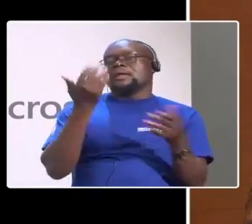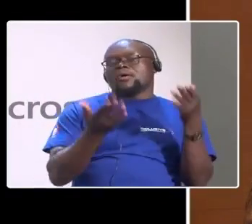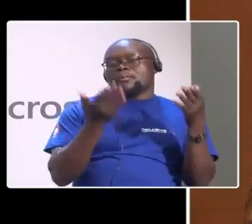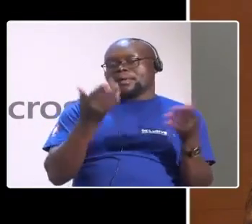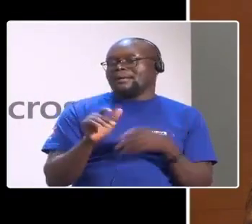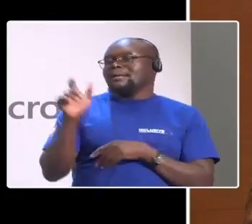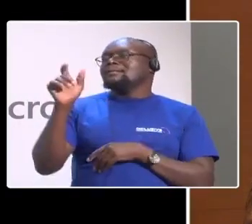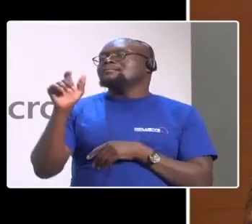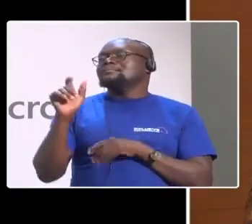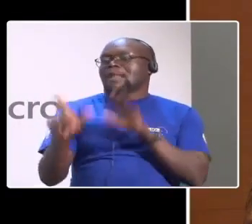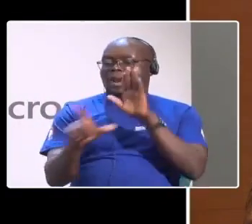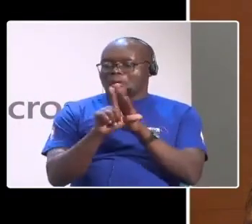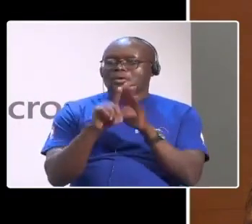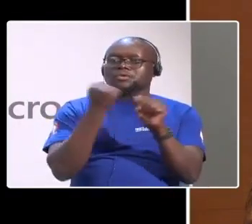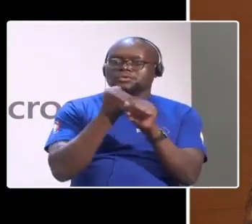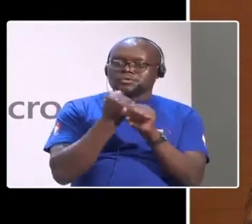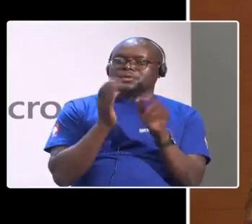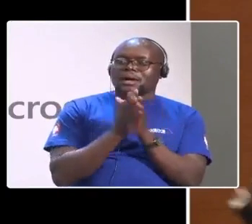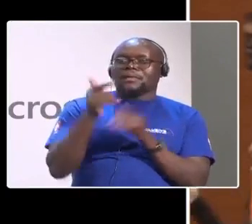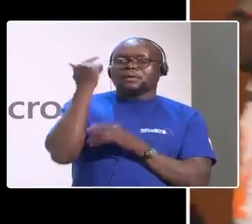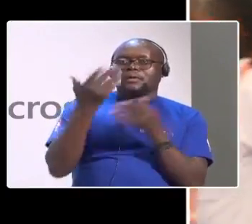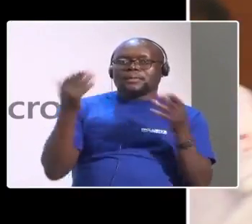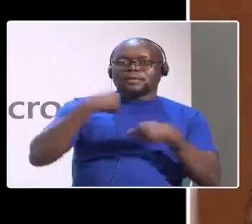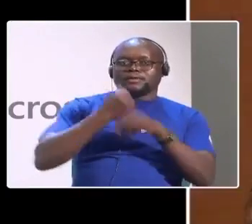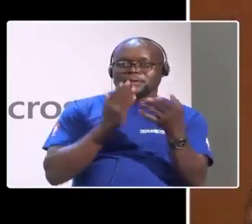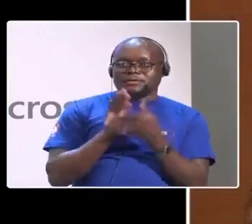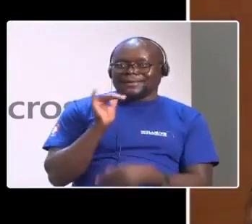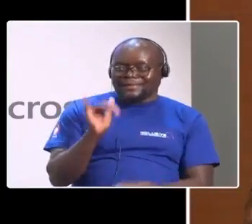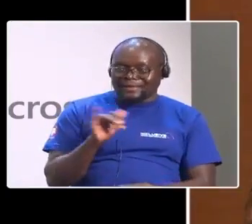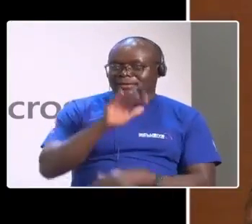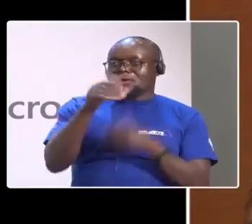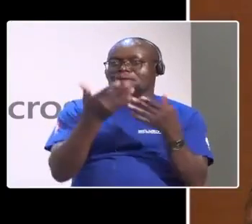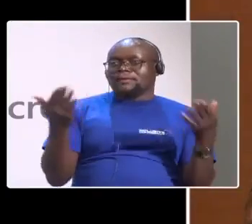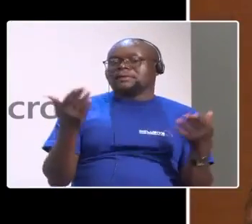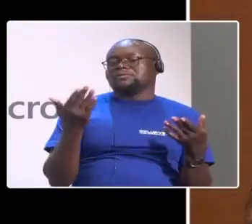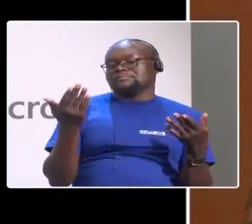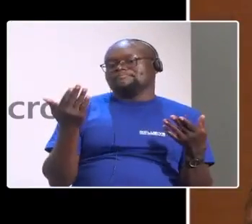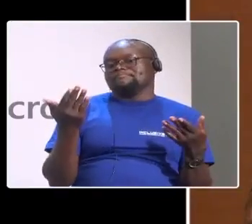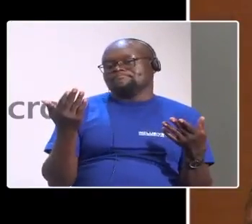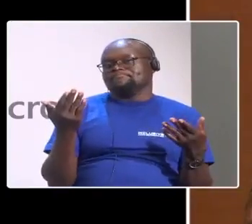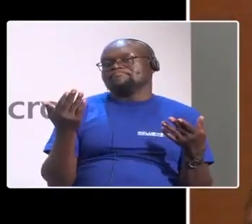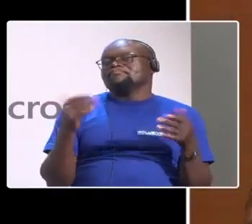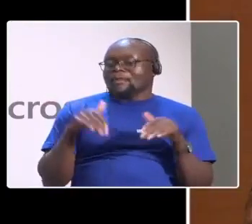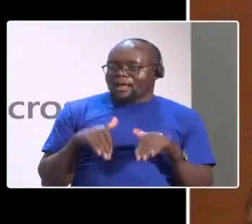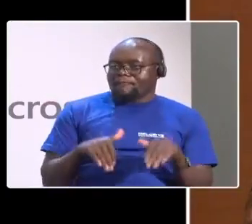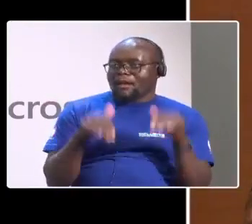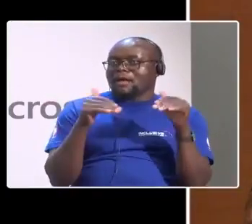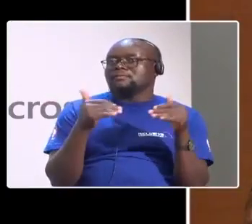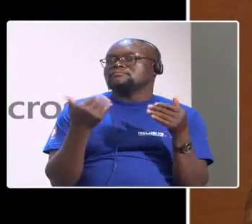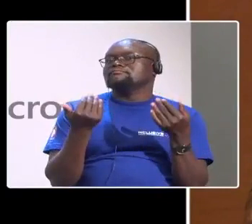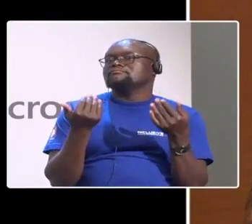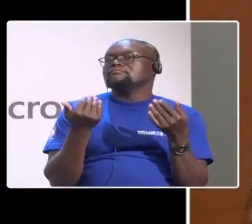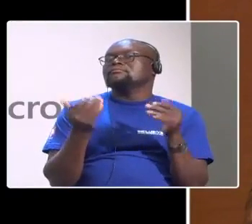the retranslated thing to the original thing, yeah, to make sure that all the things are really in line and